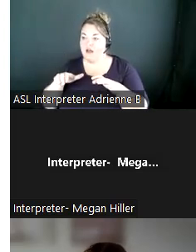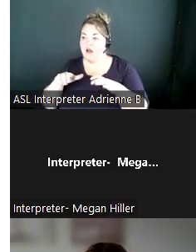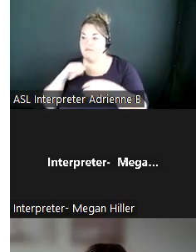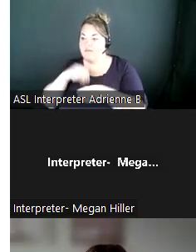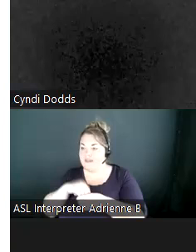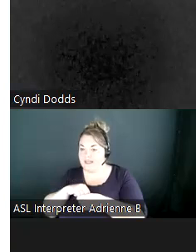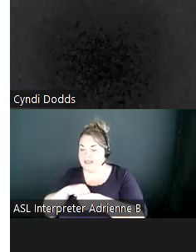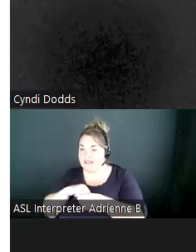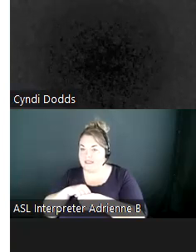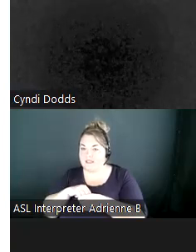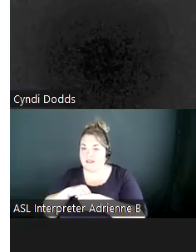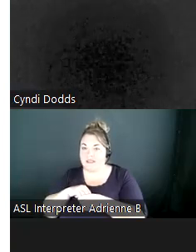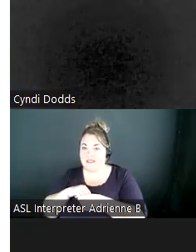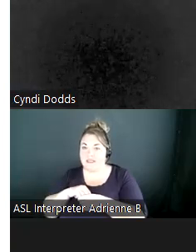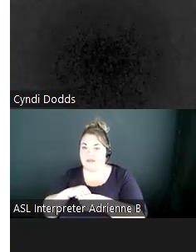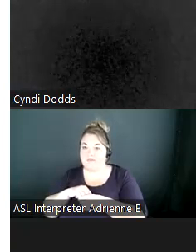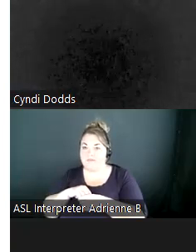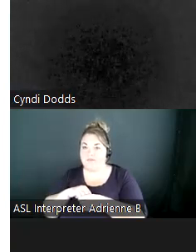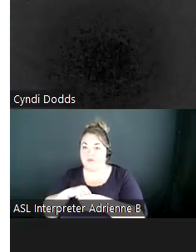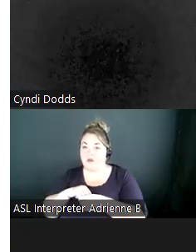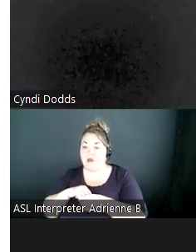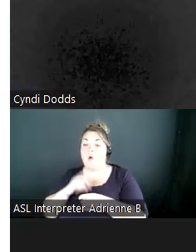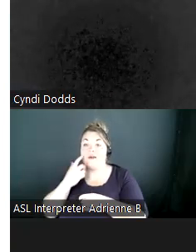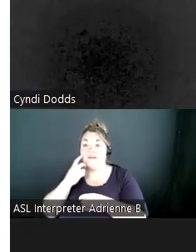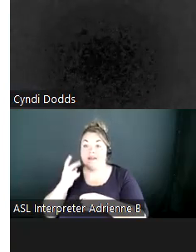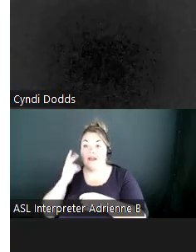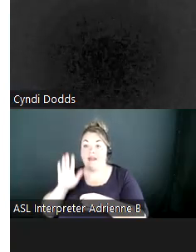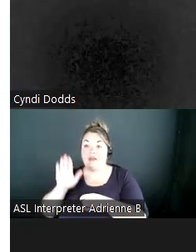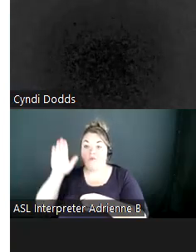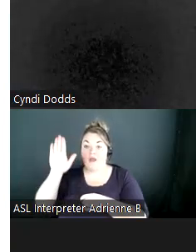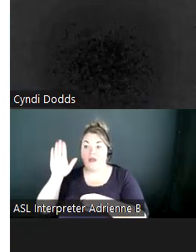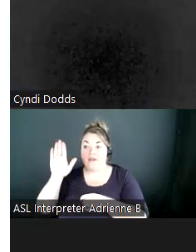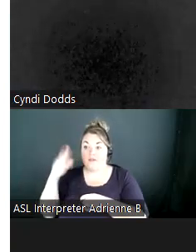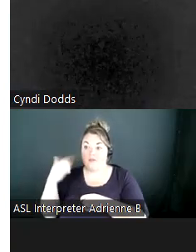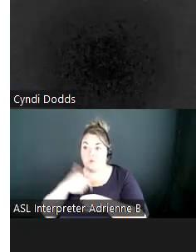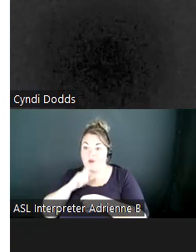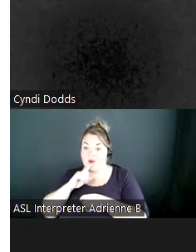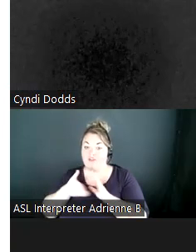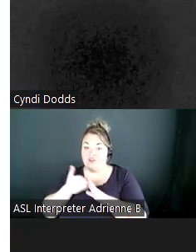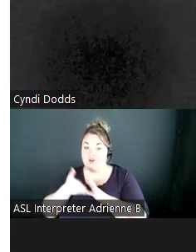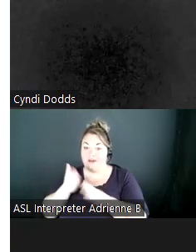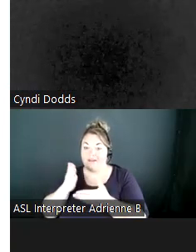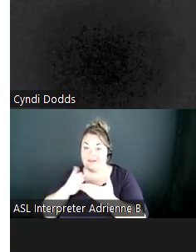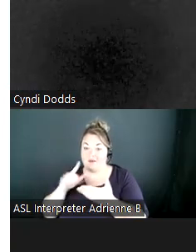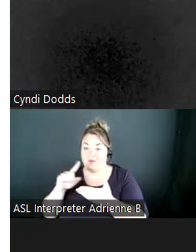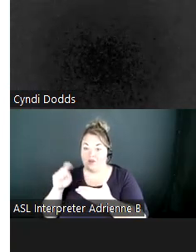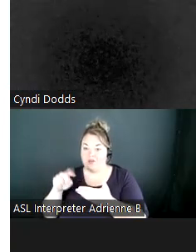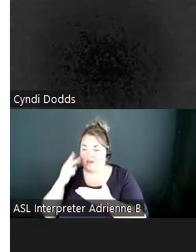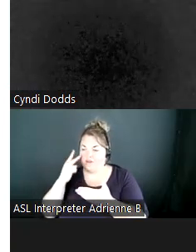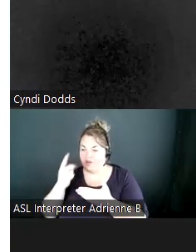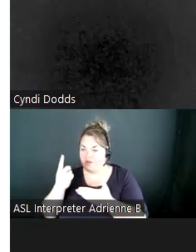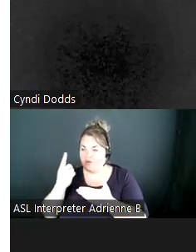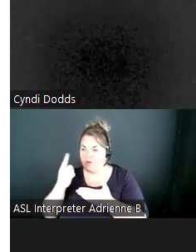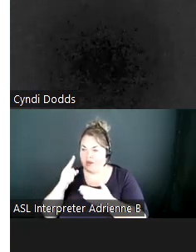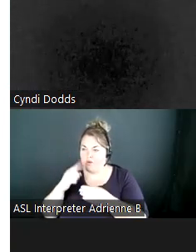in the and I see a hand raised. So it looks like we're generating some questions. I saw there was one about, will the